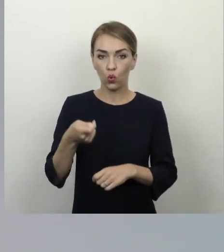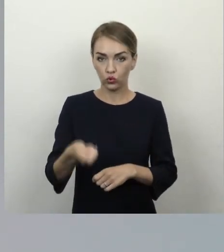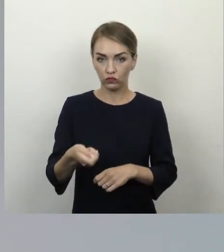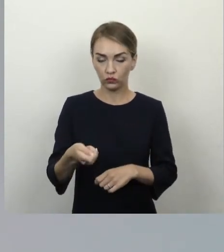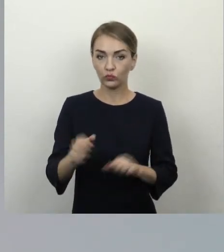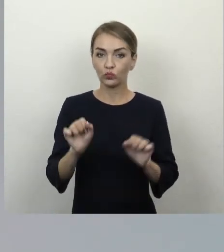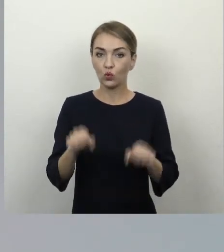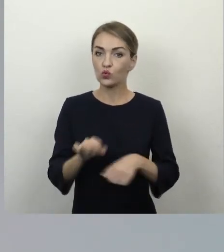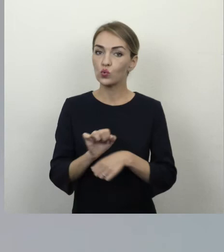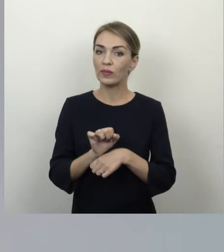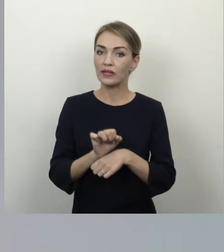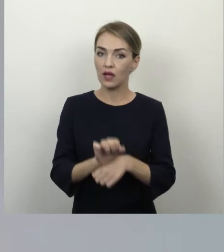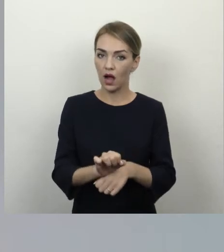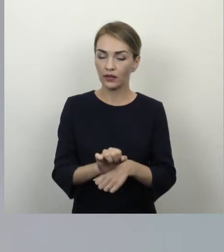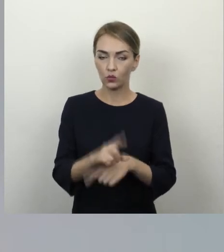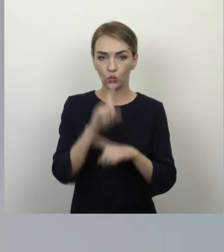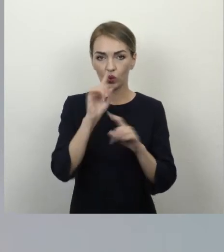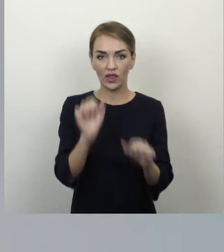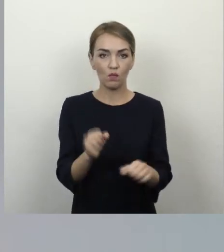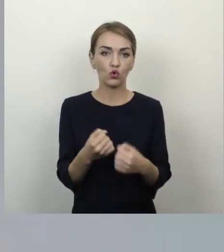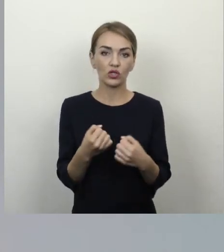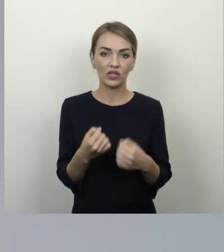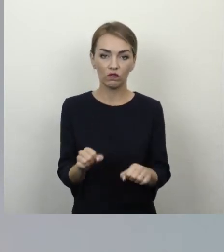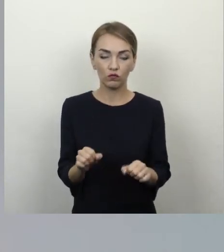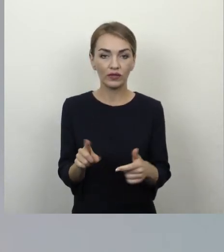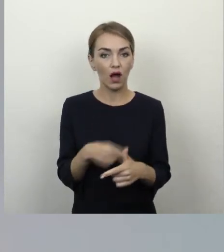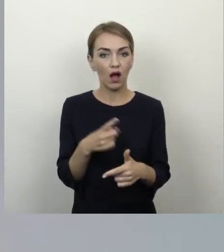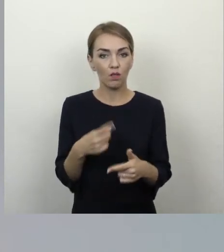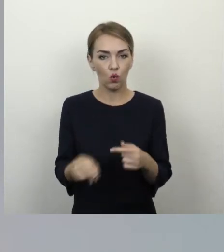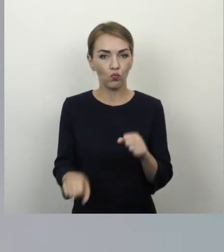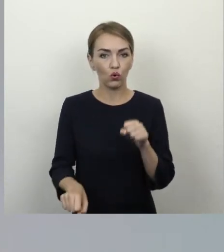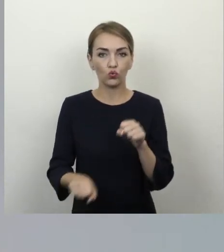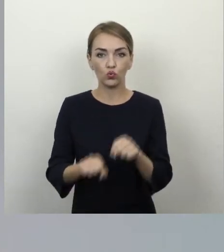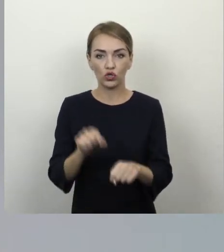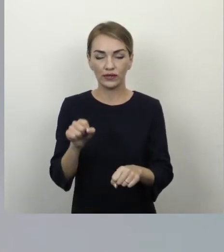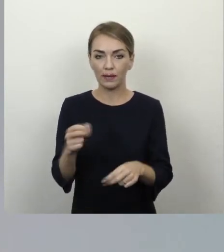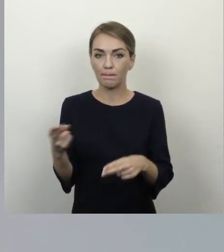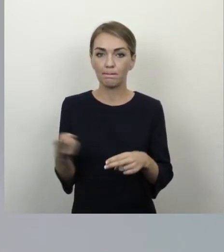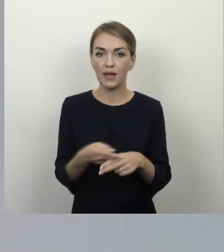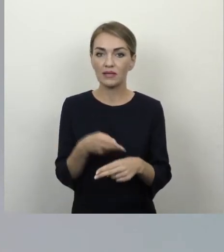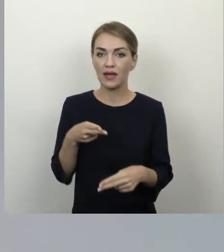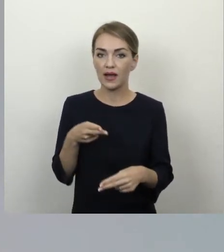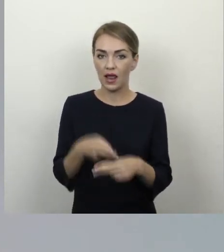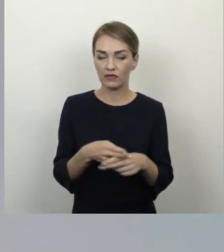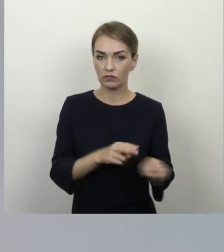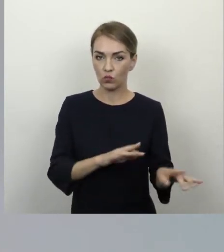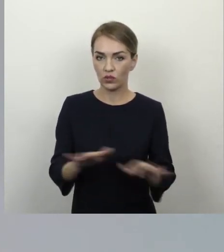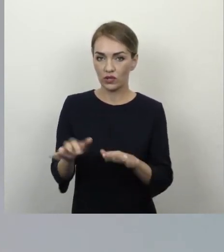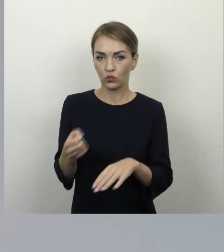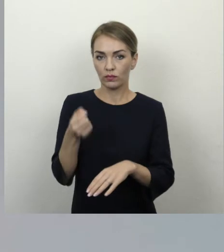hearings, or a ban to make claims that can violate the